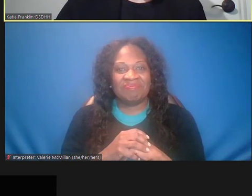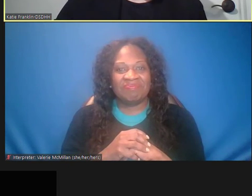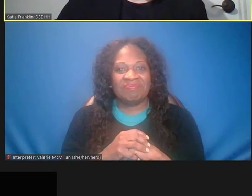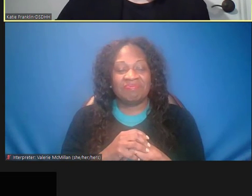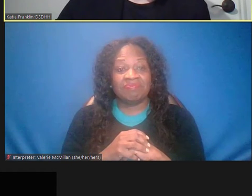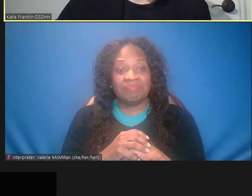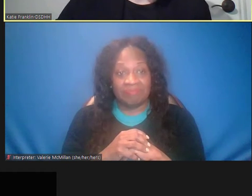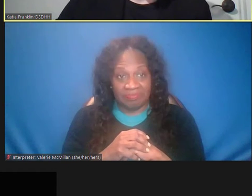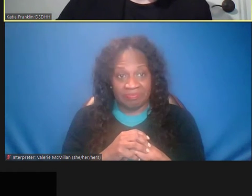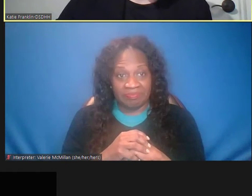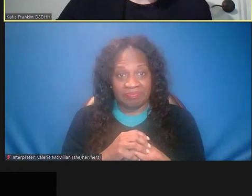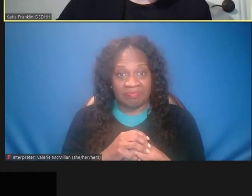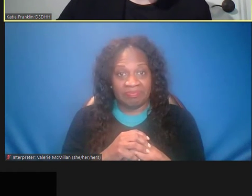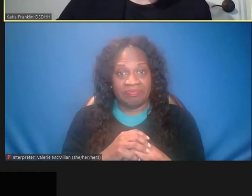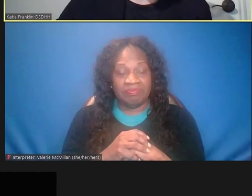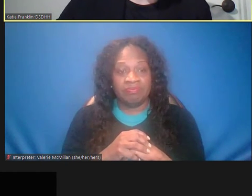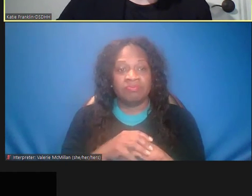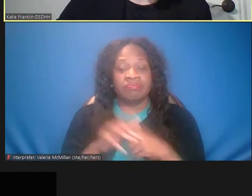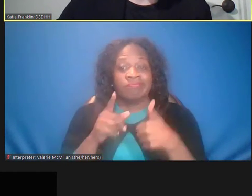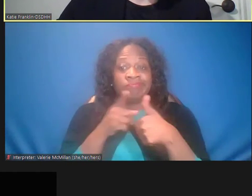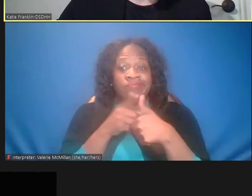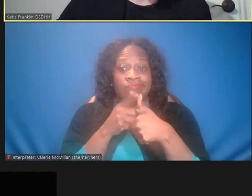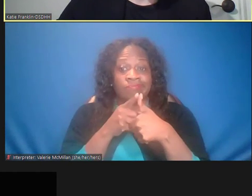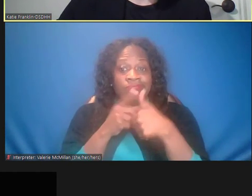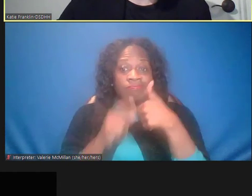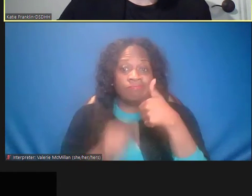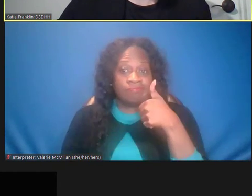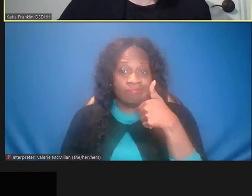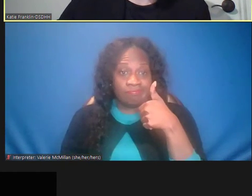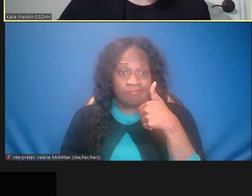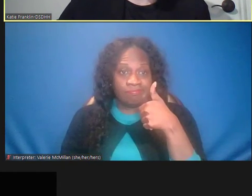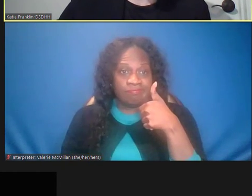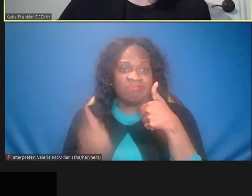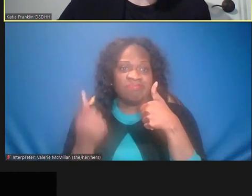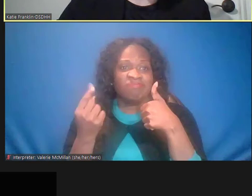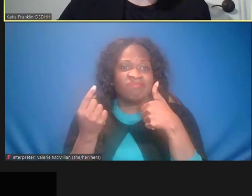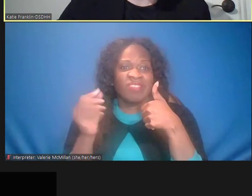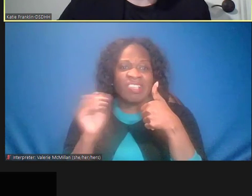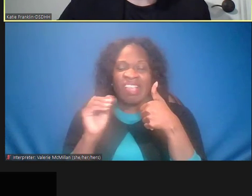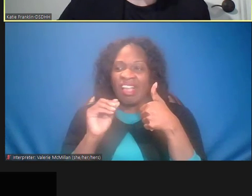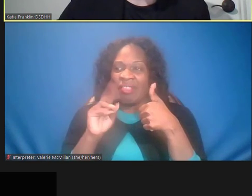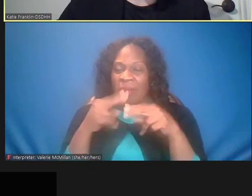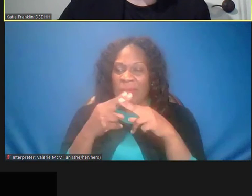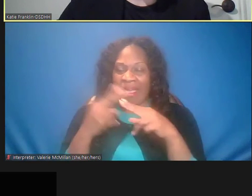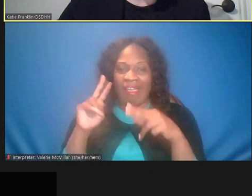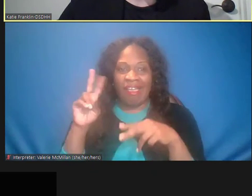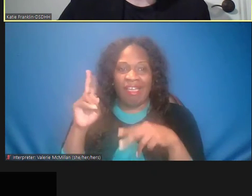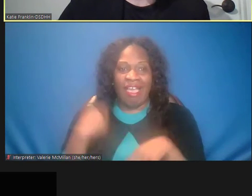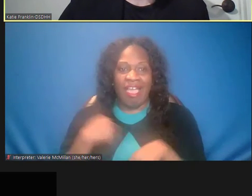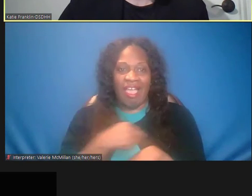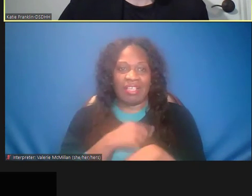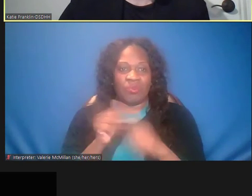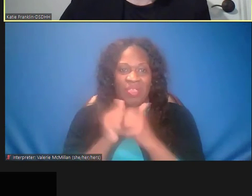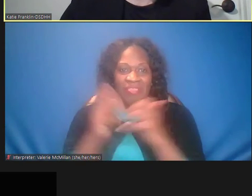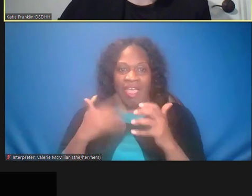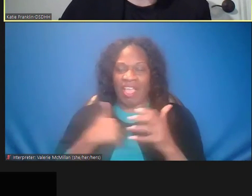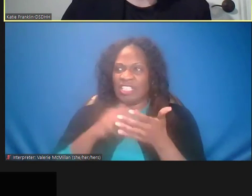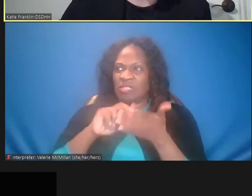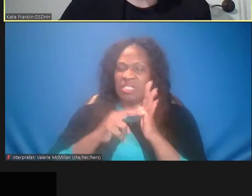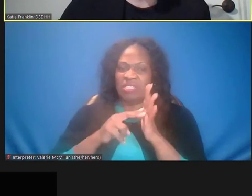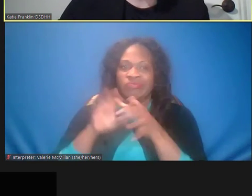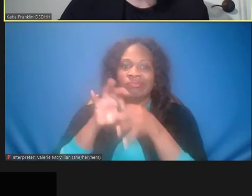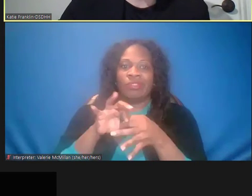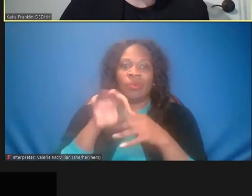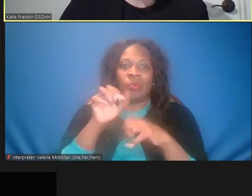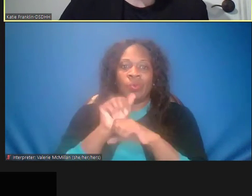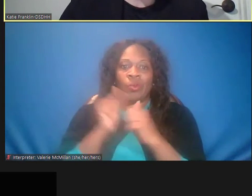All right, so question 1, what does nothing about us without us mean when it comes to working